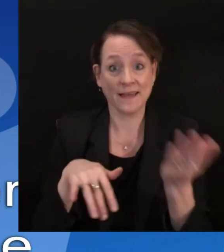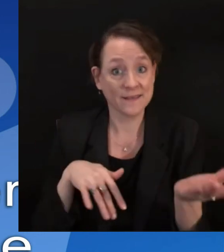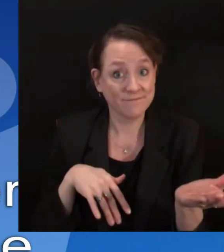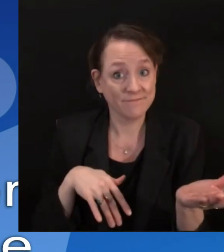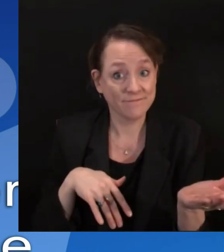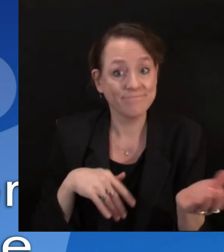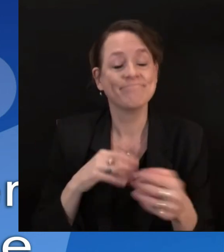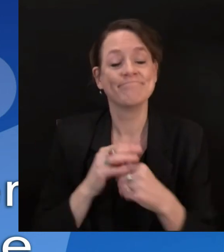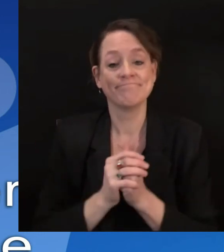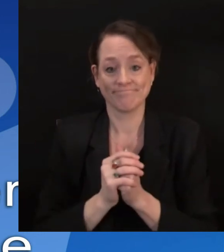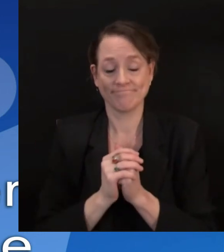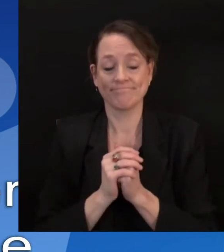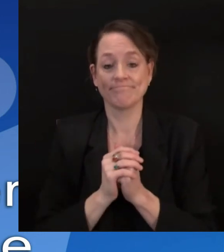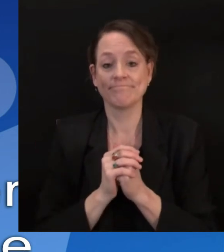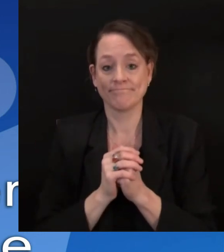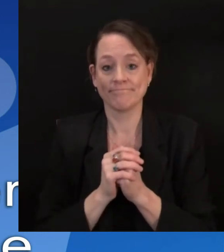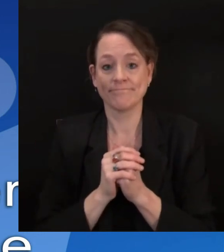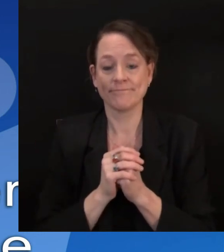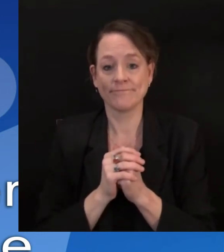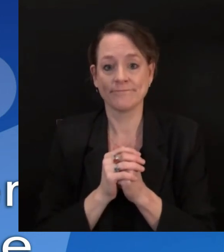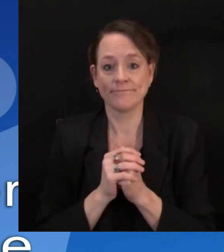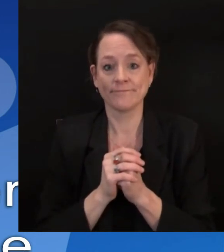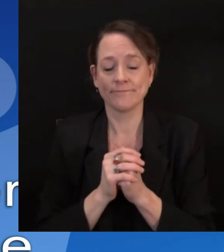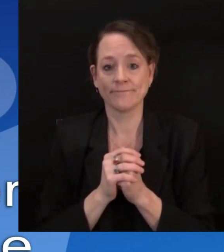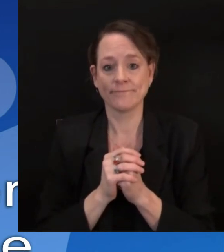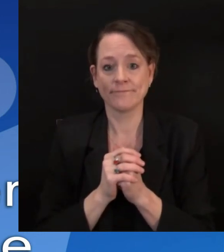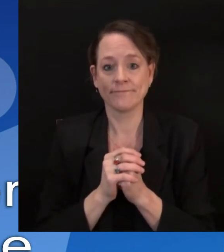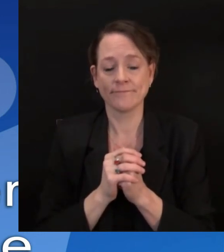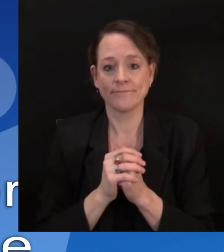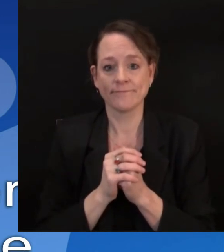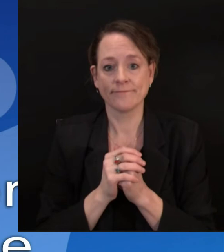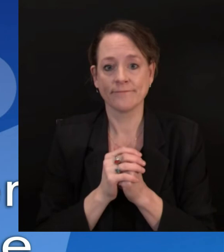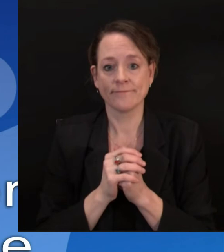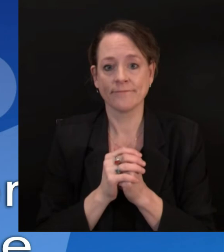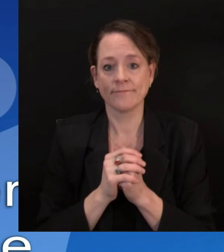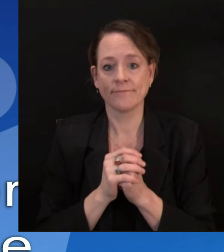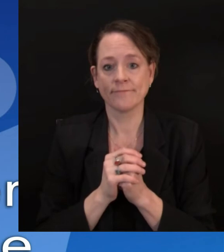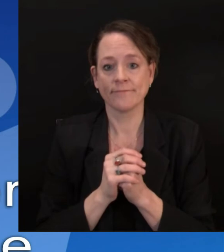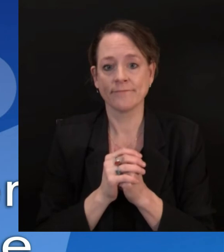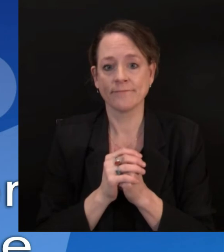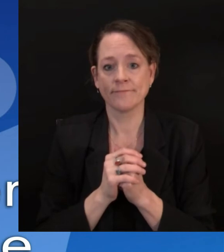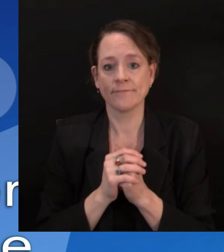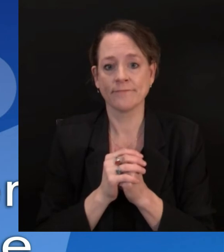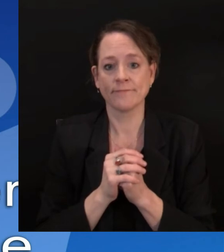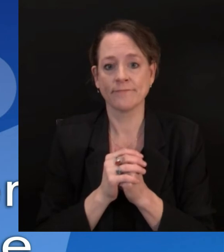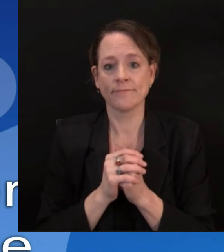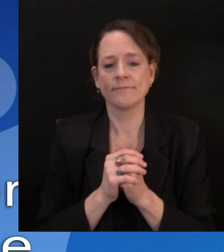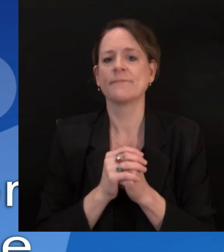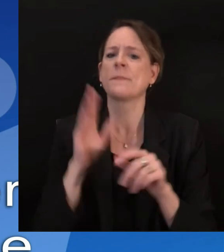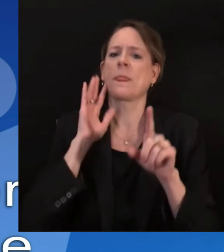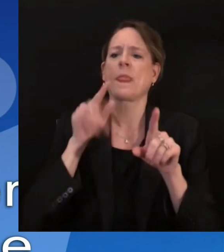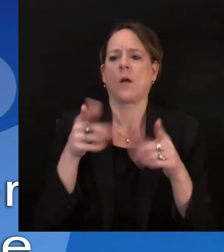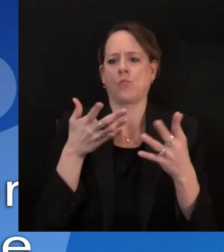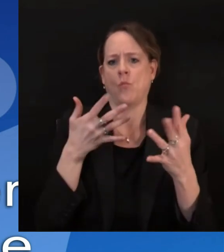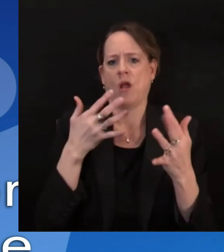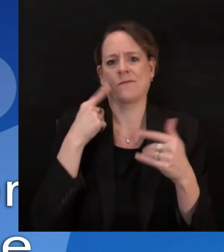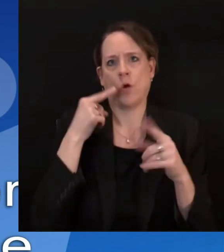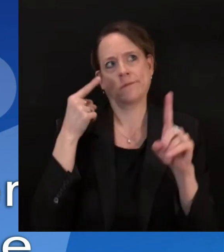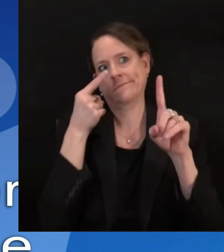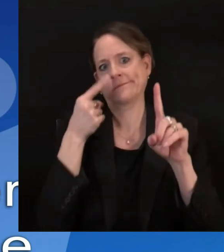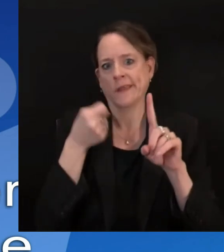Yes, thanks for the opportunity. I know we're awaiting the Supreme Court ruling, but given the current